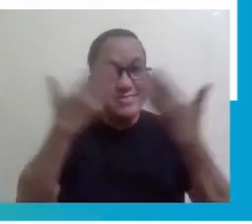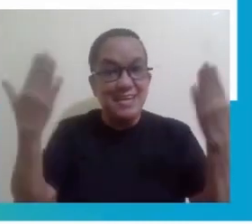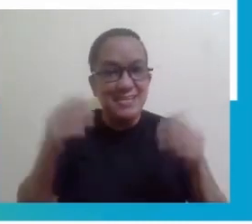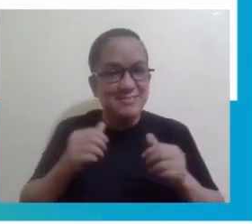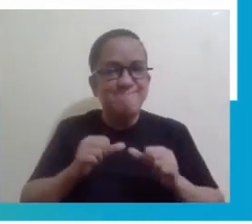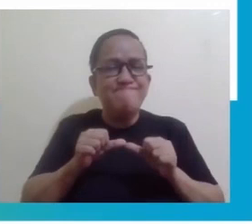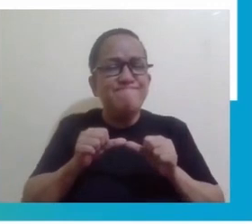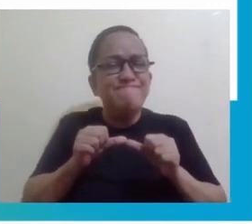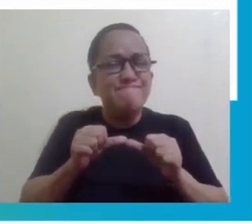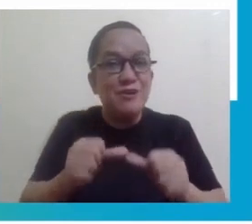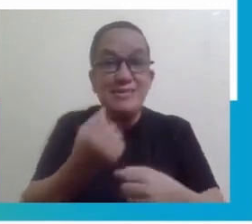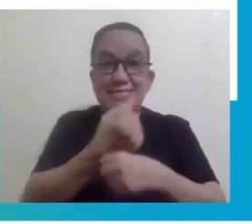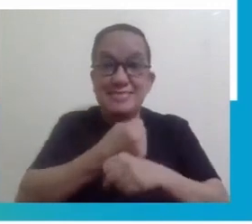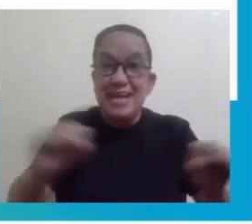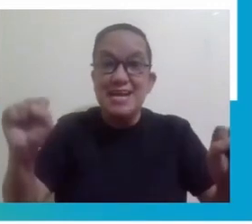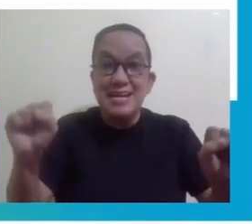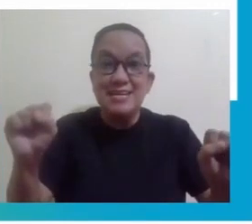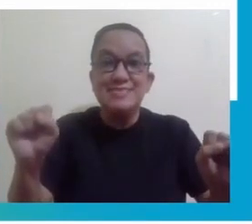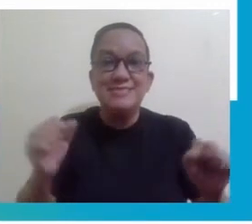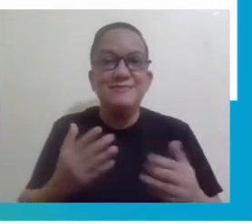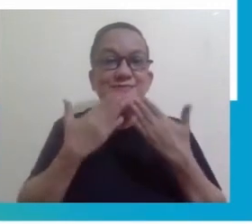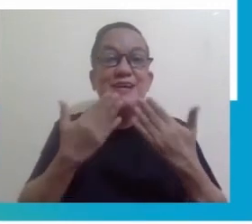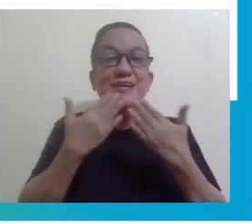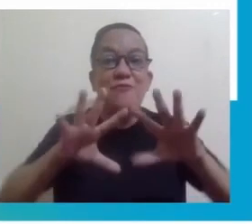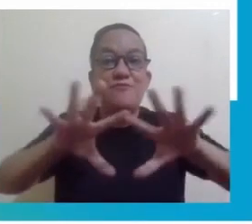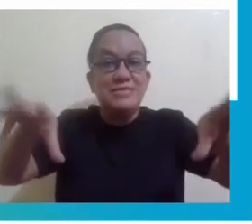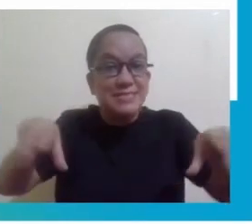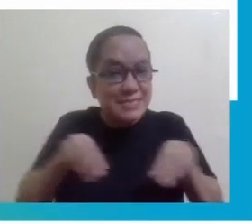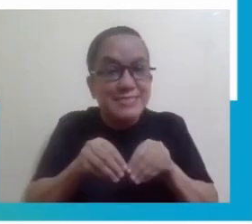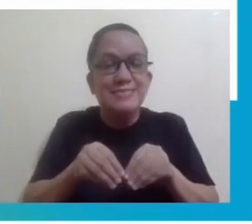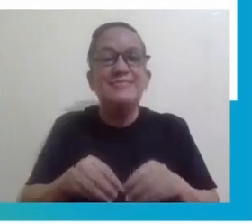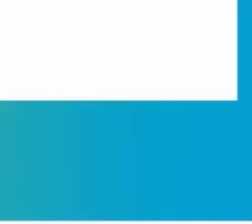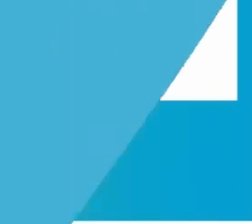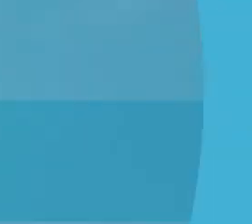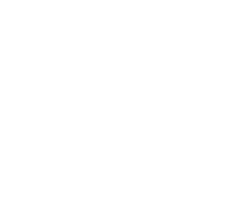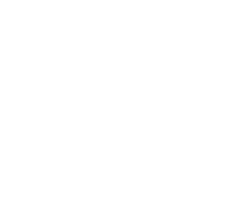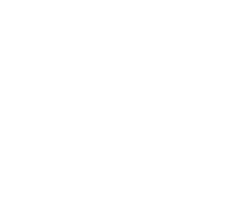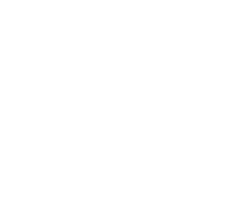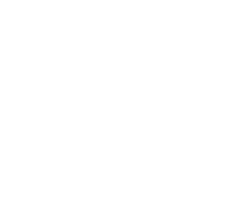Thank you, Mr. President. Thank you, Mr. President. Thank you. Thank you, Mr. President. Bye-bye.